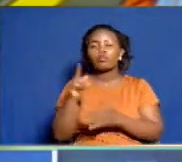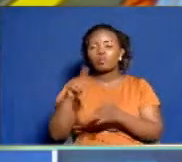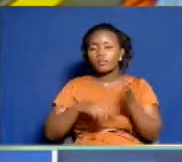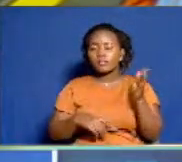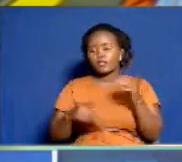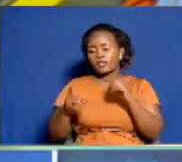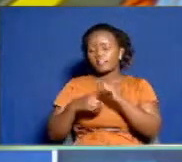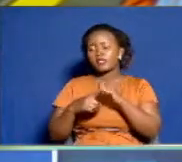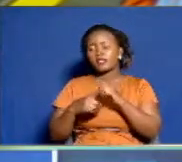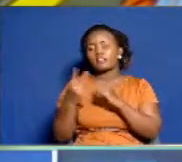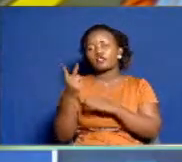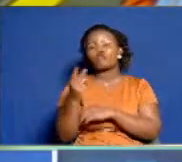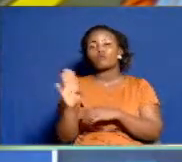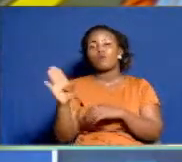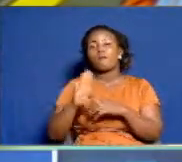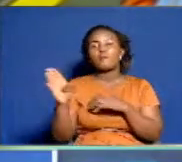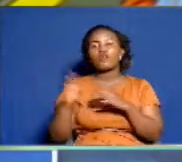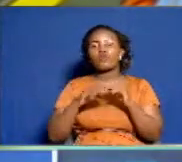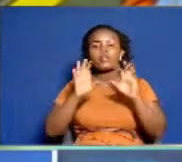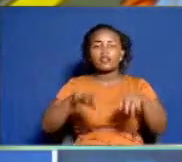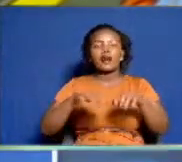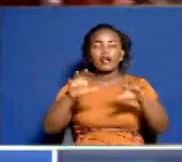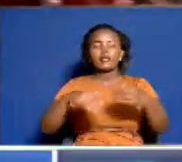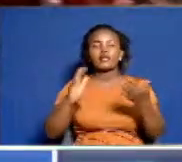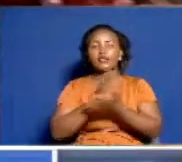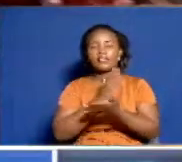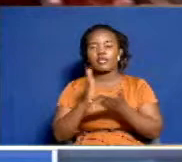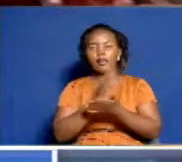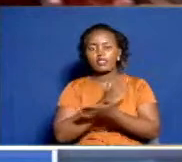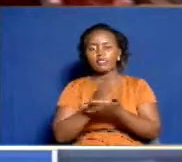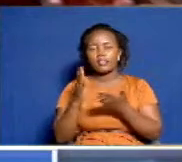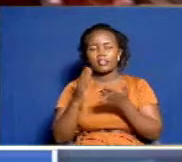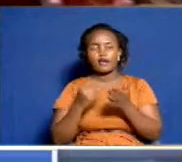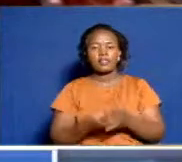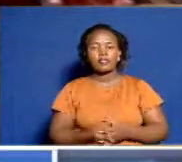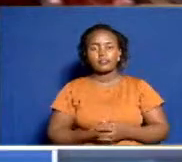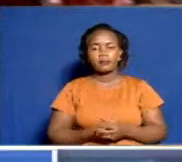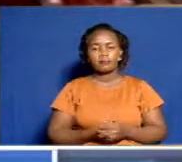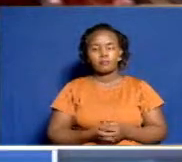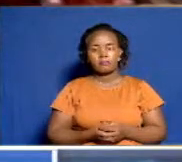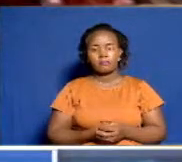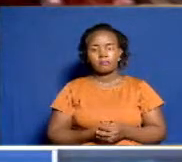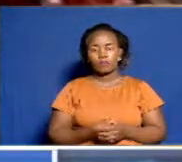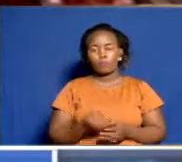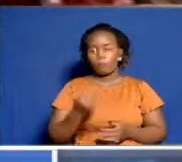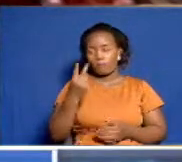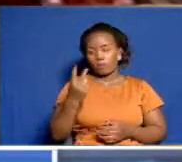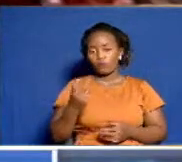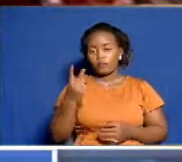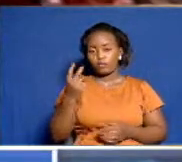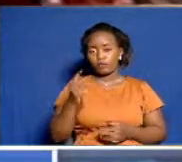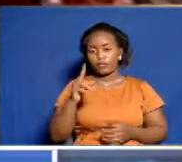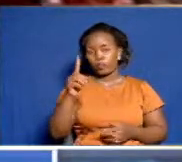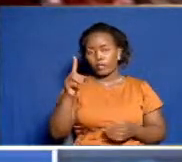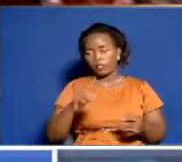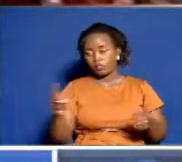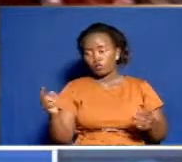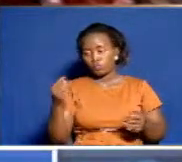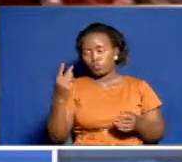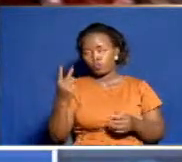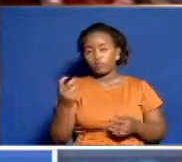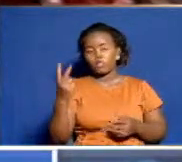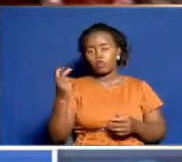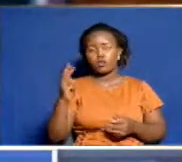billion shillings to the agriculture sector. The 2021-2022 budget estimates tabled